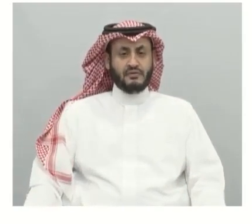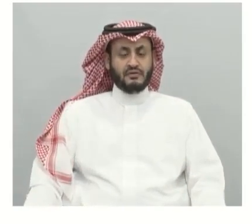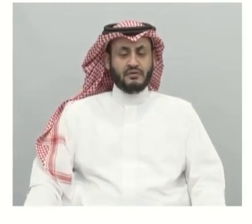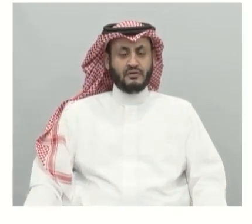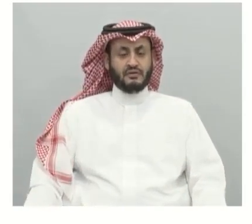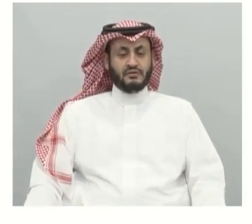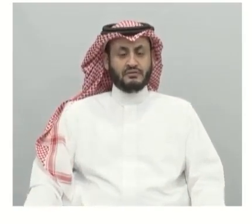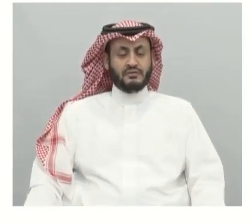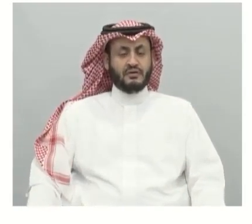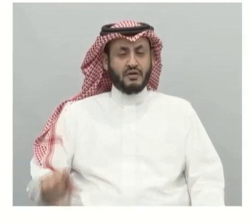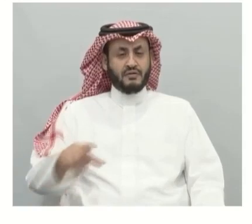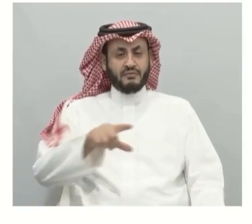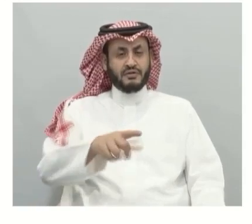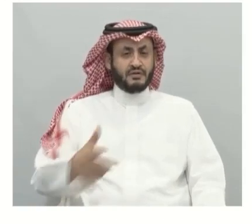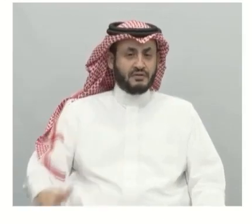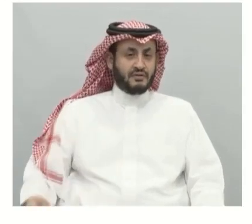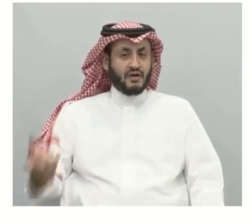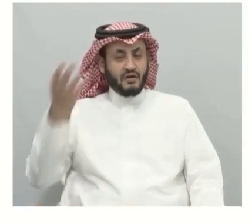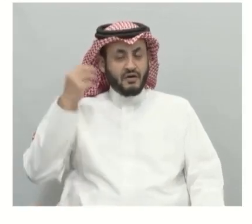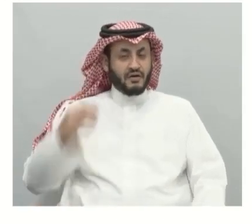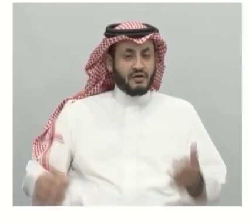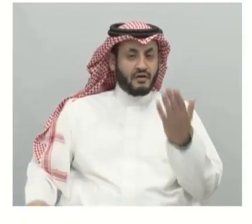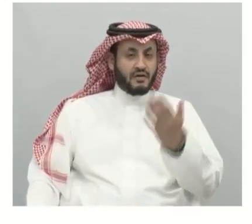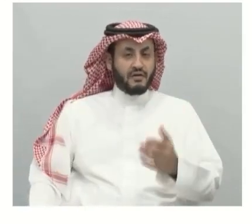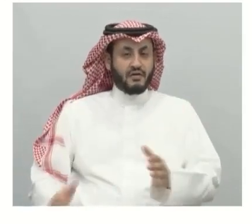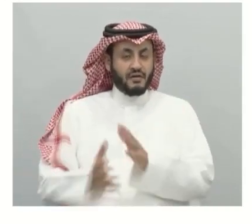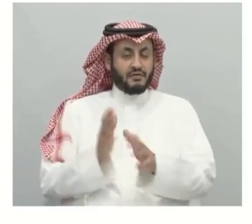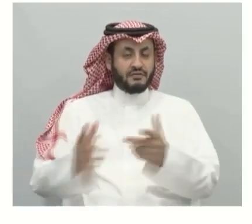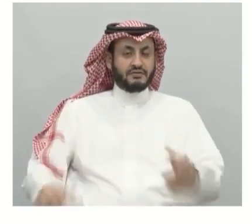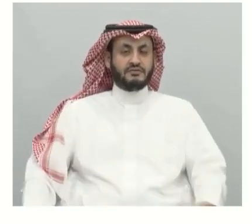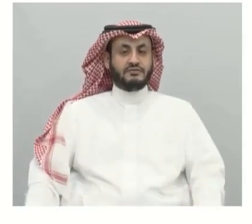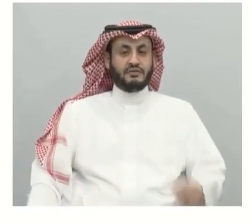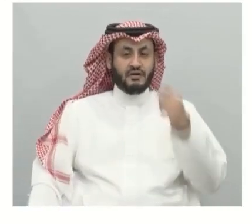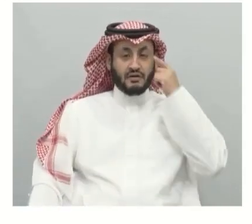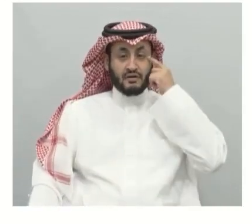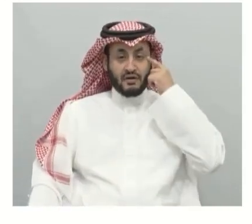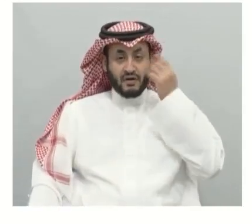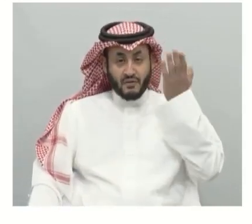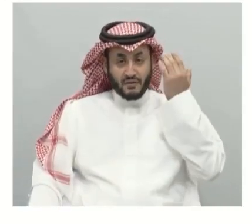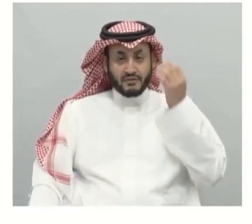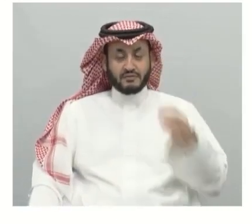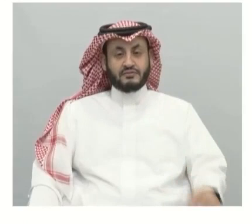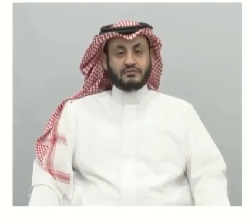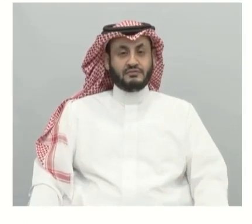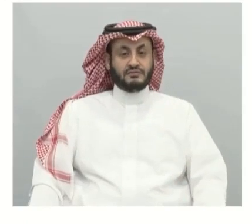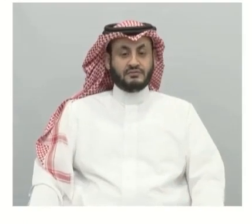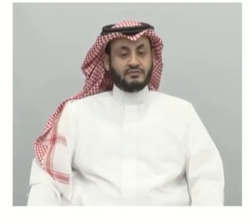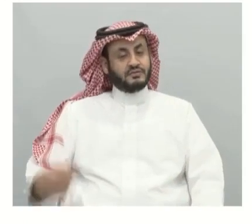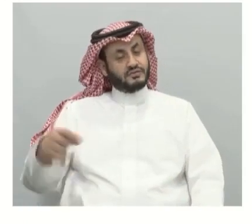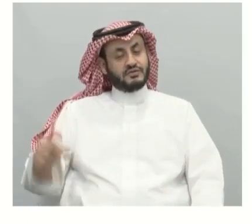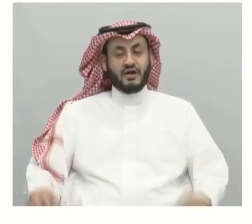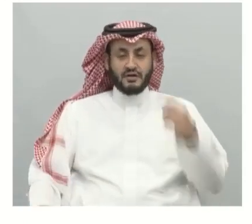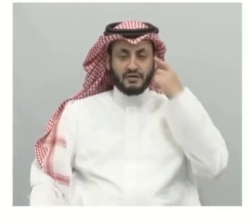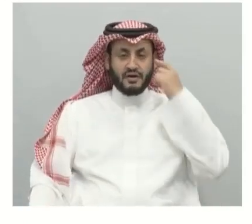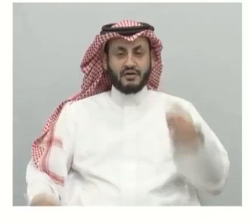in this country. It was mentioned in the conversation. Do you remember? Good job, China,